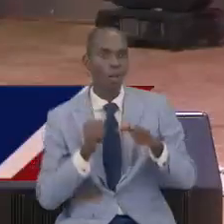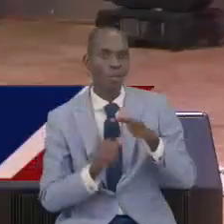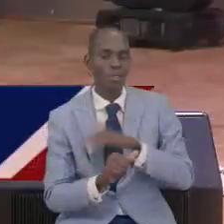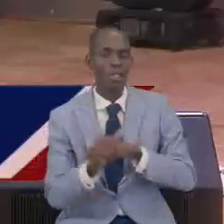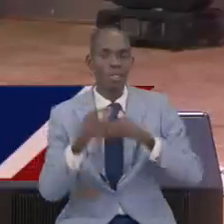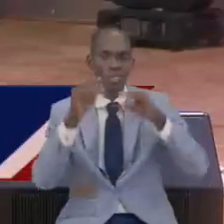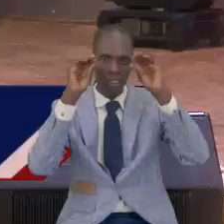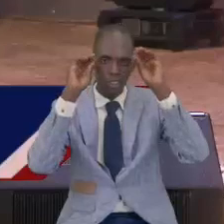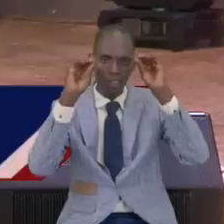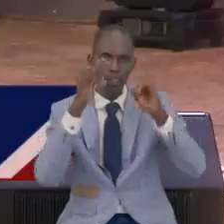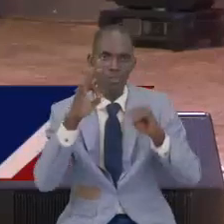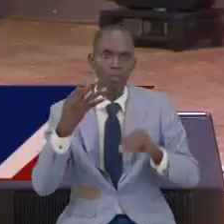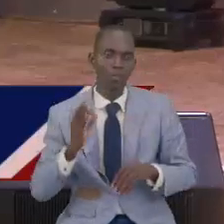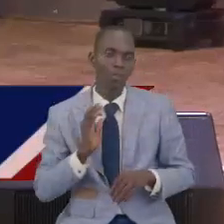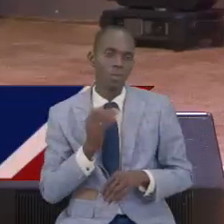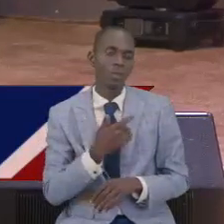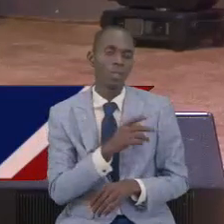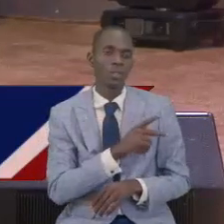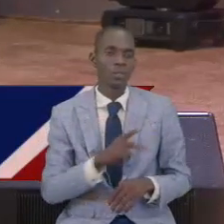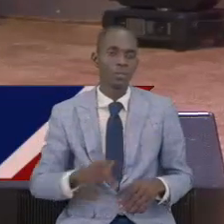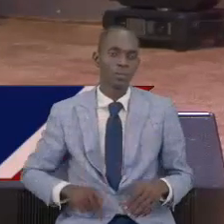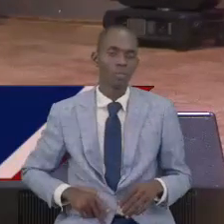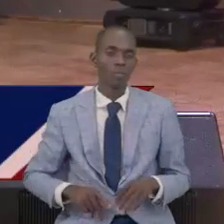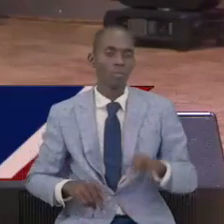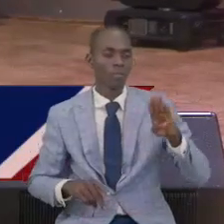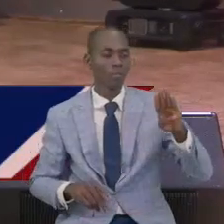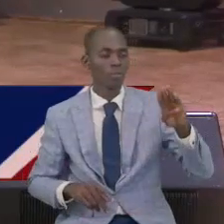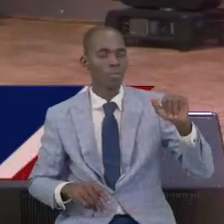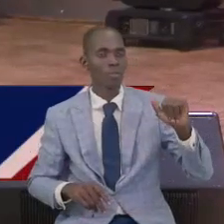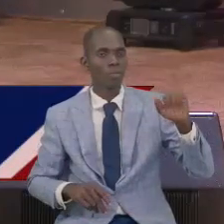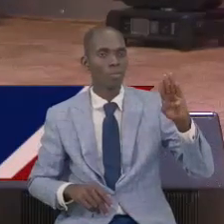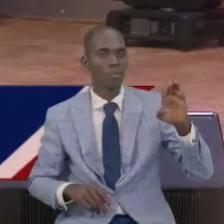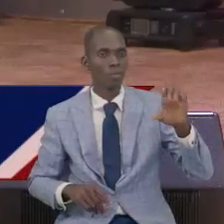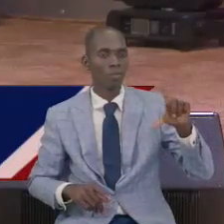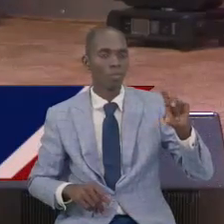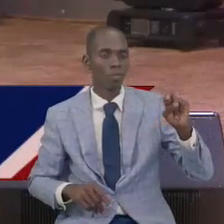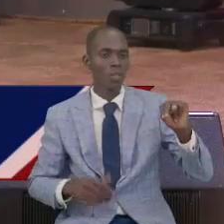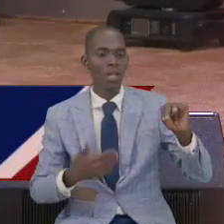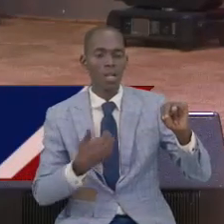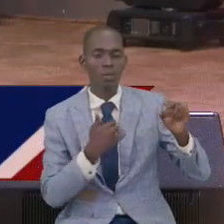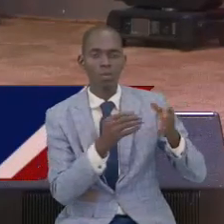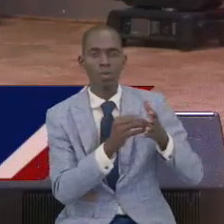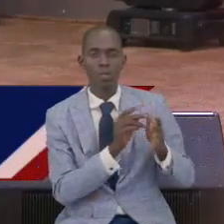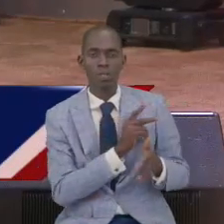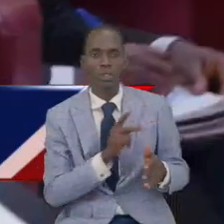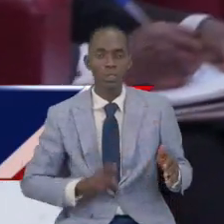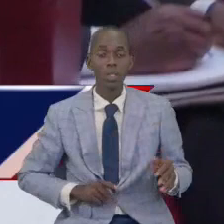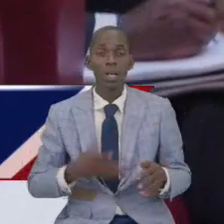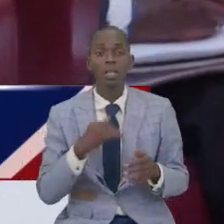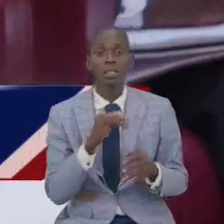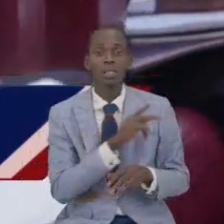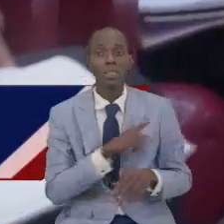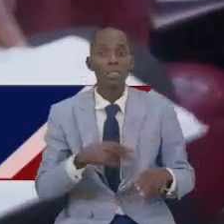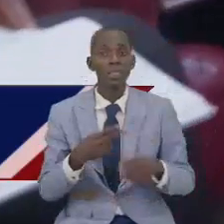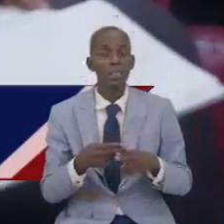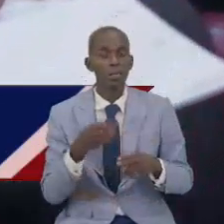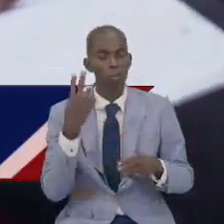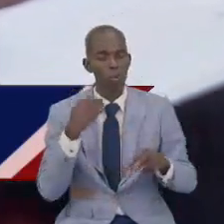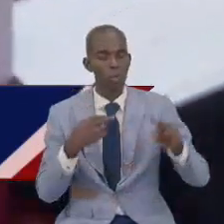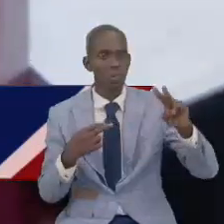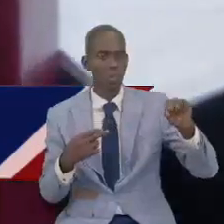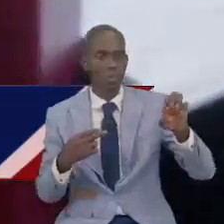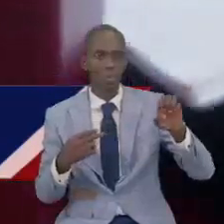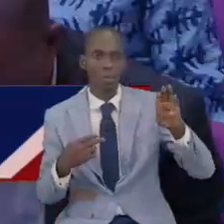teaching of our king. Babylon had their king, And Nebuchadnezzar was the king, and